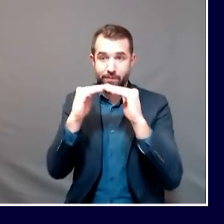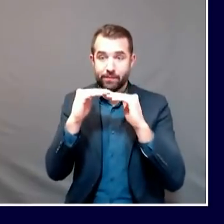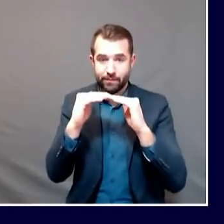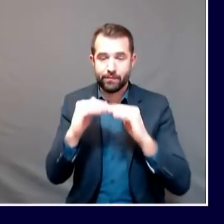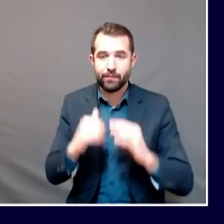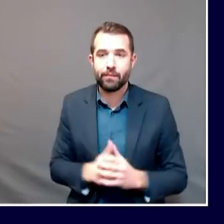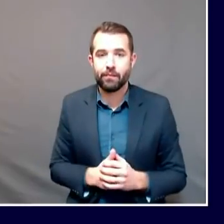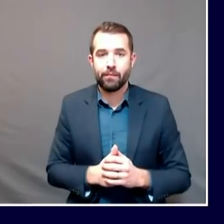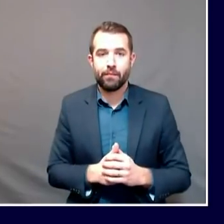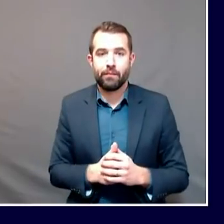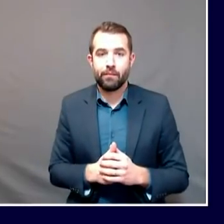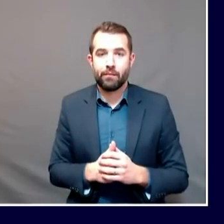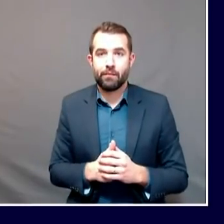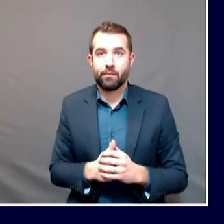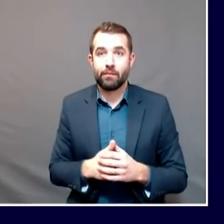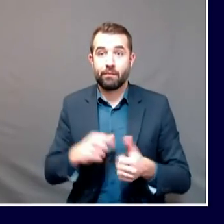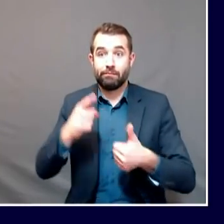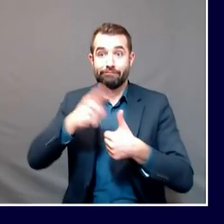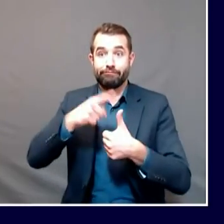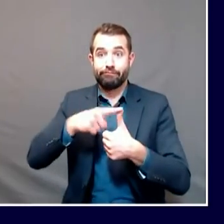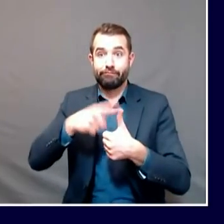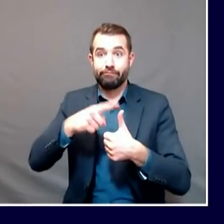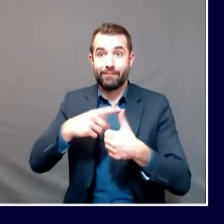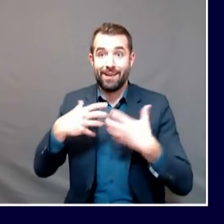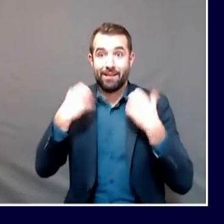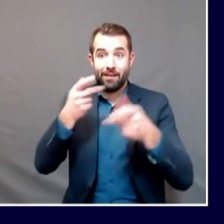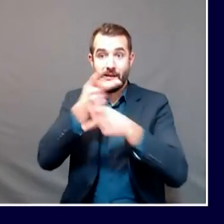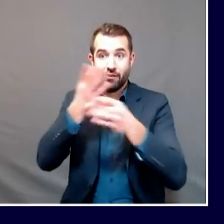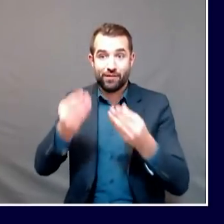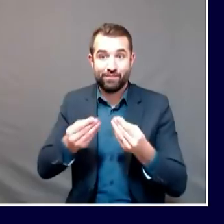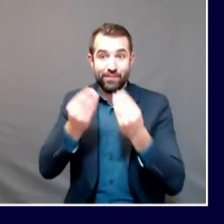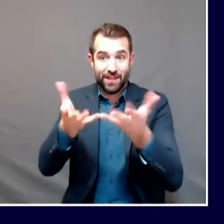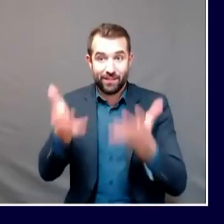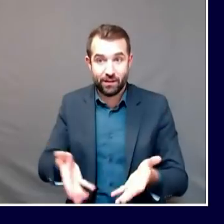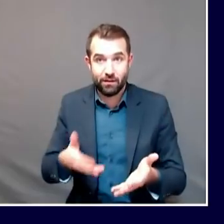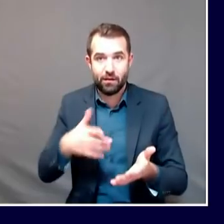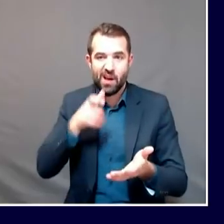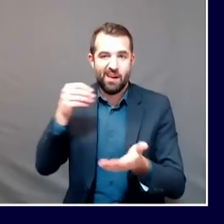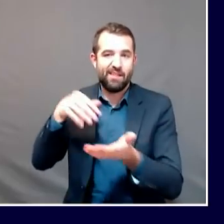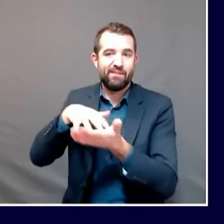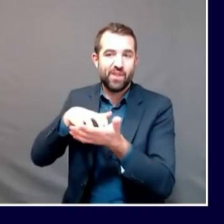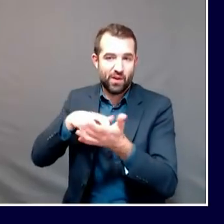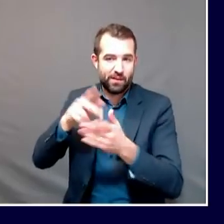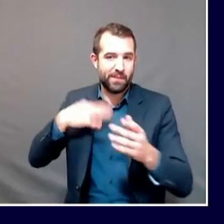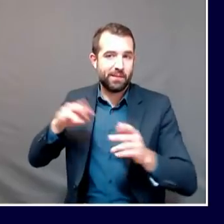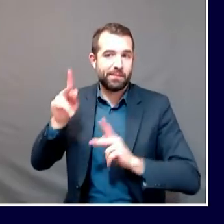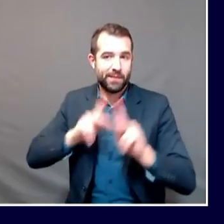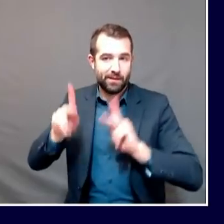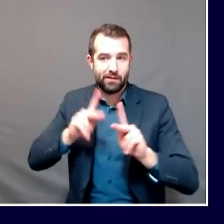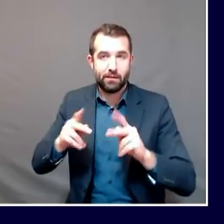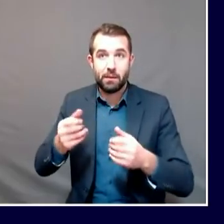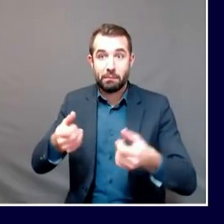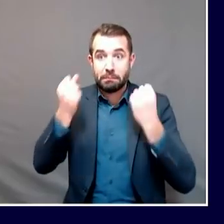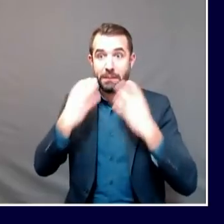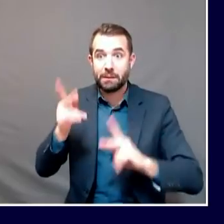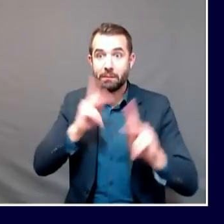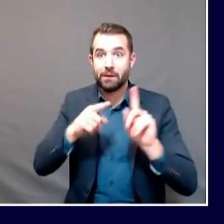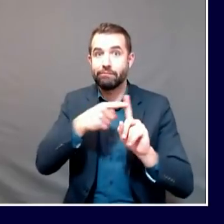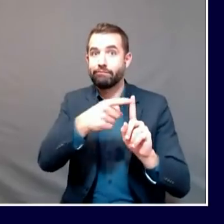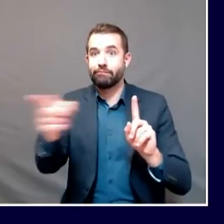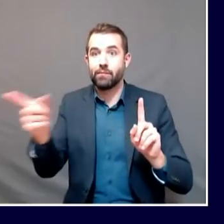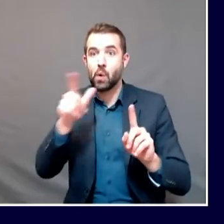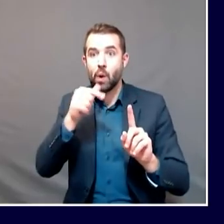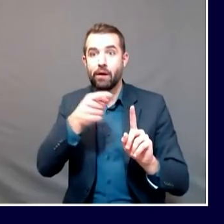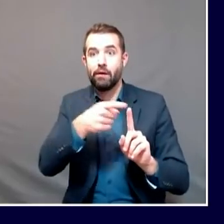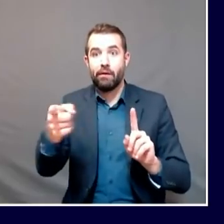providers as well as vulnerable Mainers. Many new Mainers, many people of color, many individuals who are in marginalized groups work